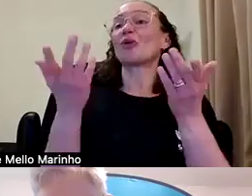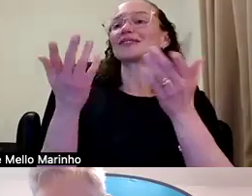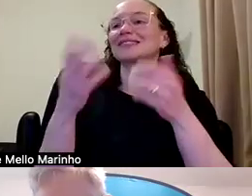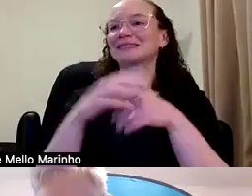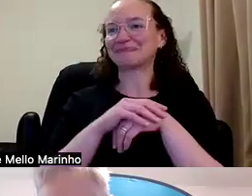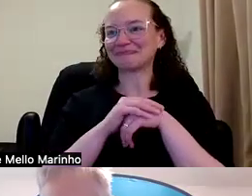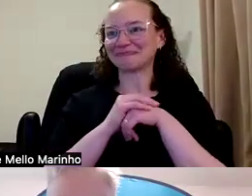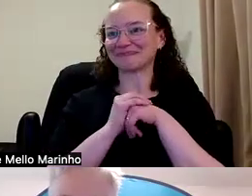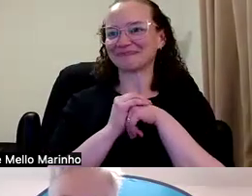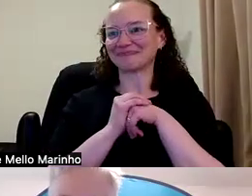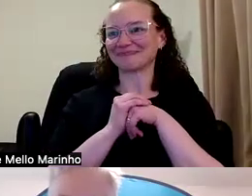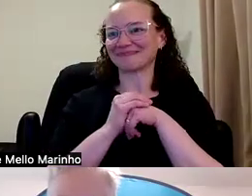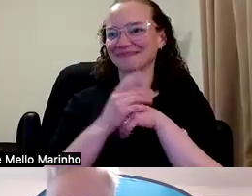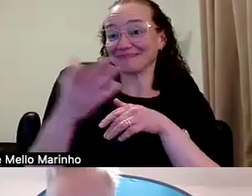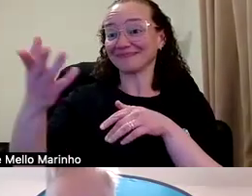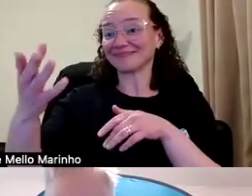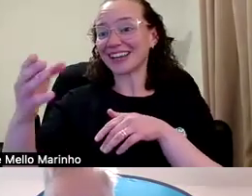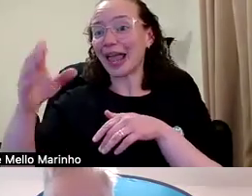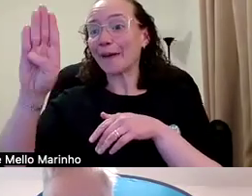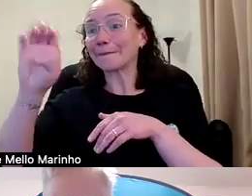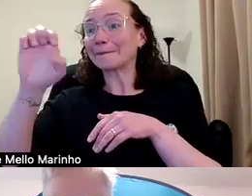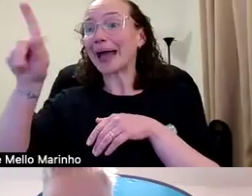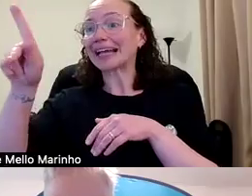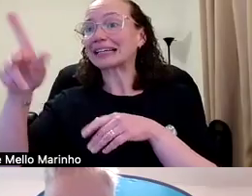So, so what can you do?